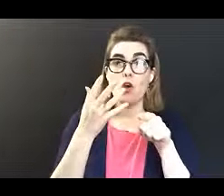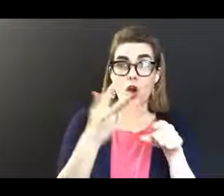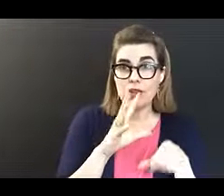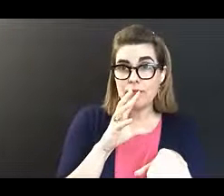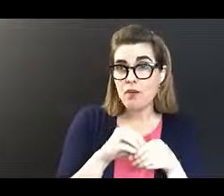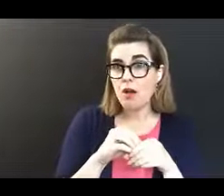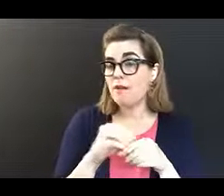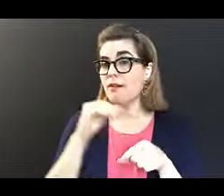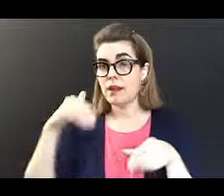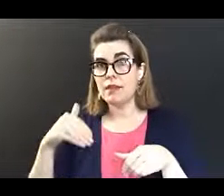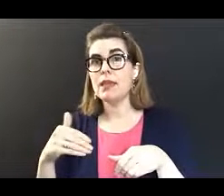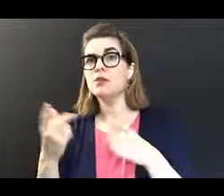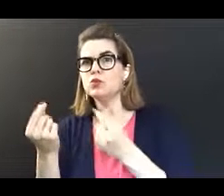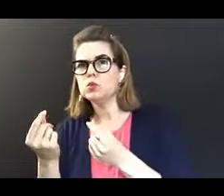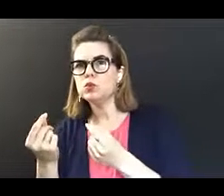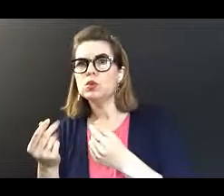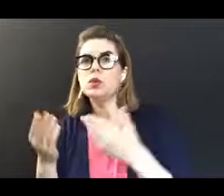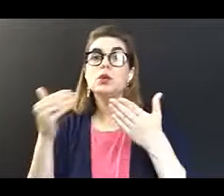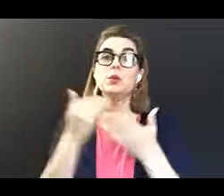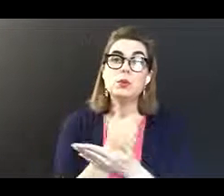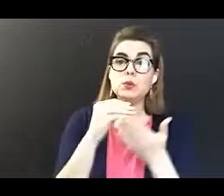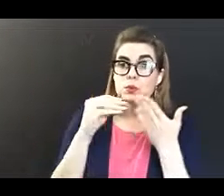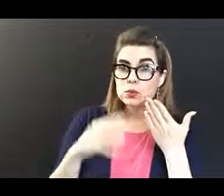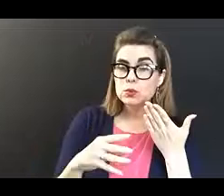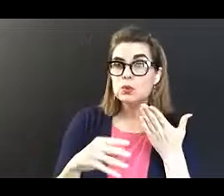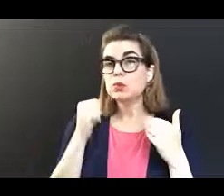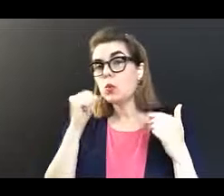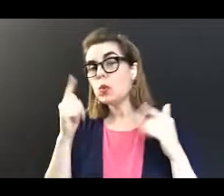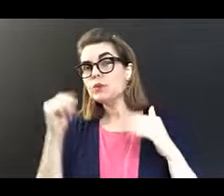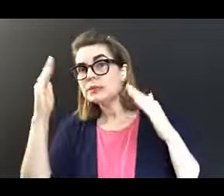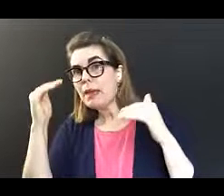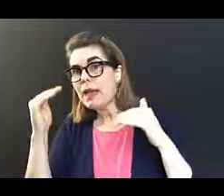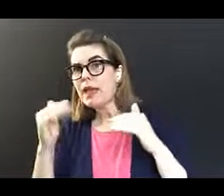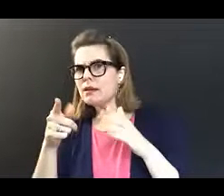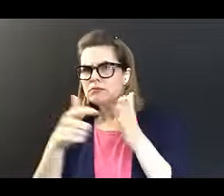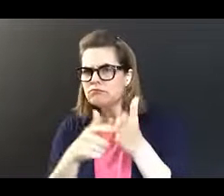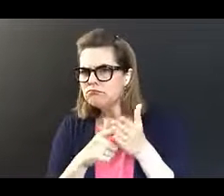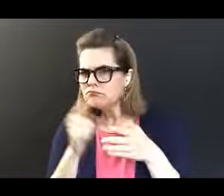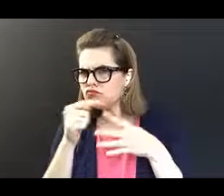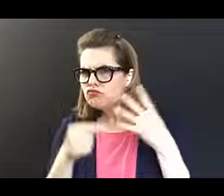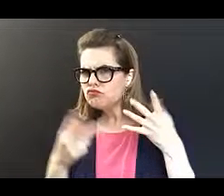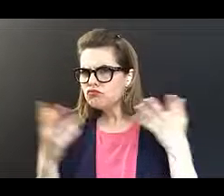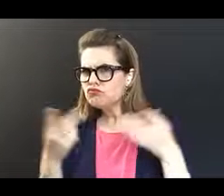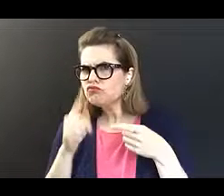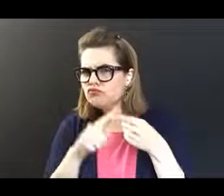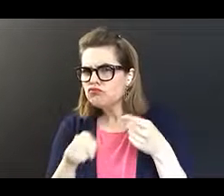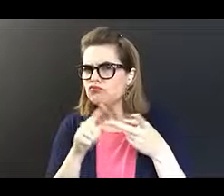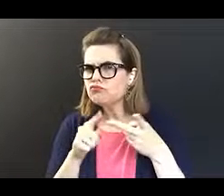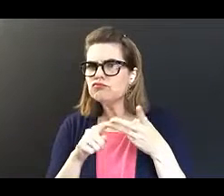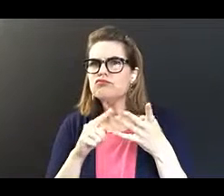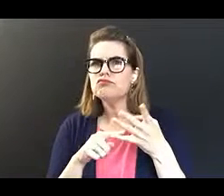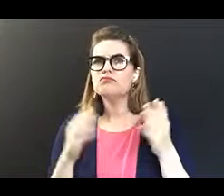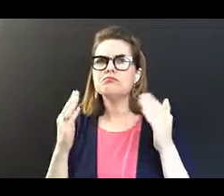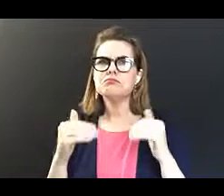they need to take, and then for our new students, what to expect in the CCAP program, the eligibility for it. We do